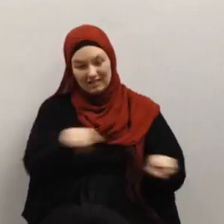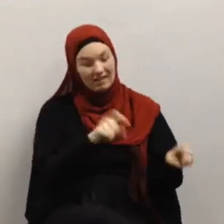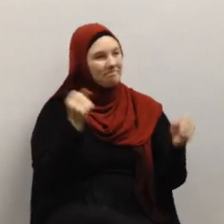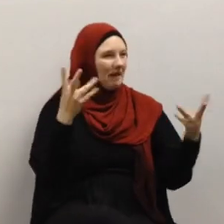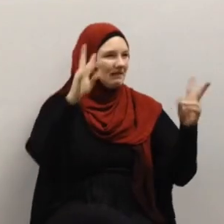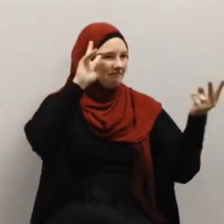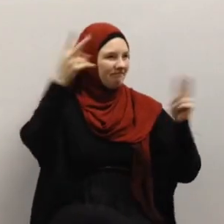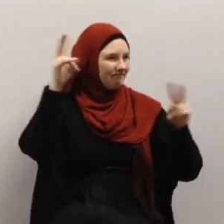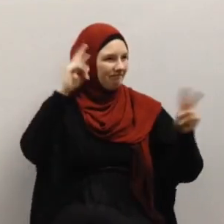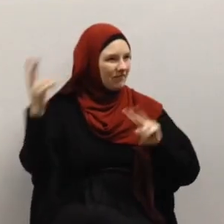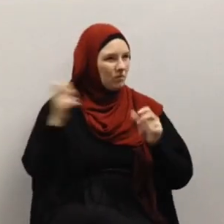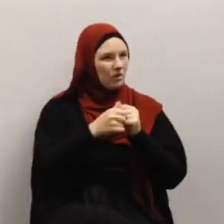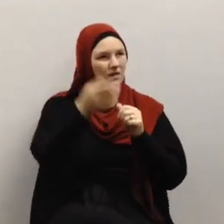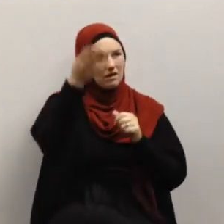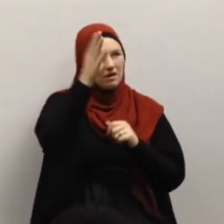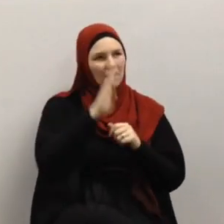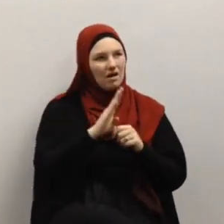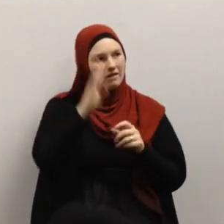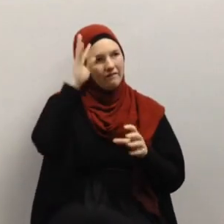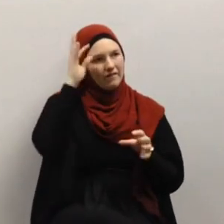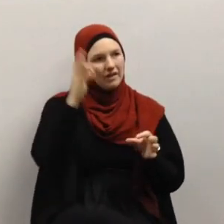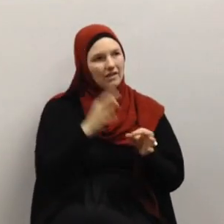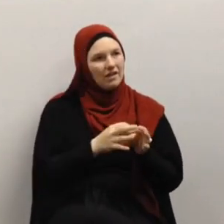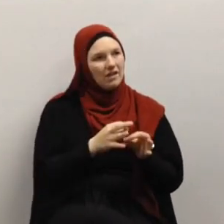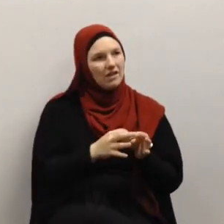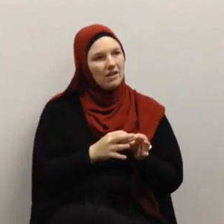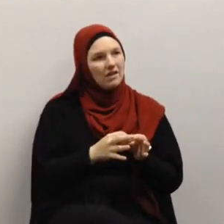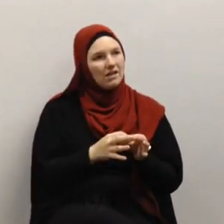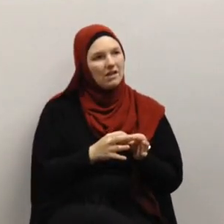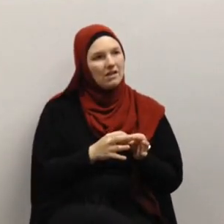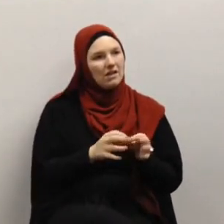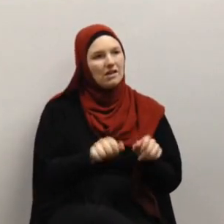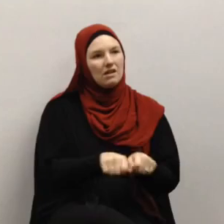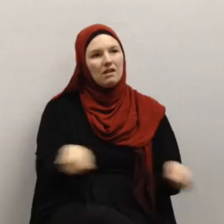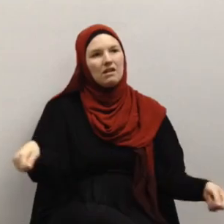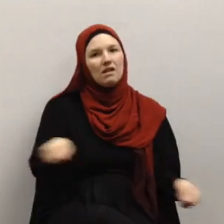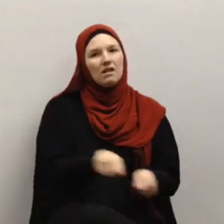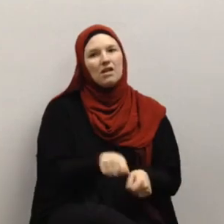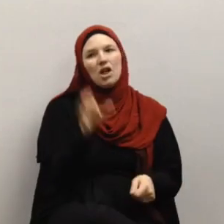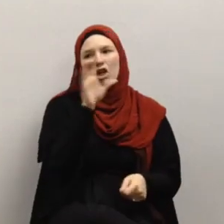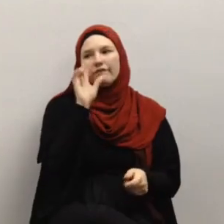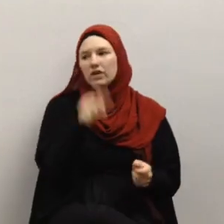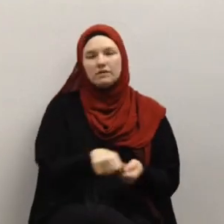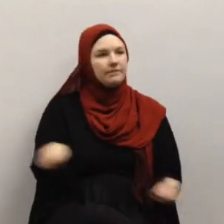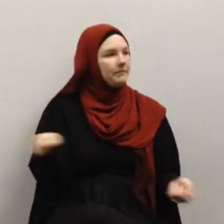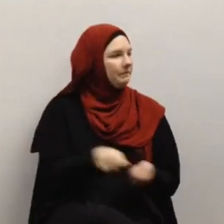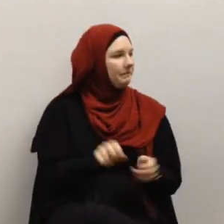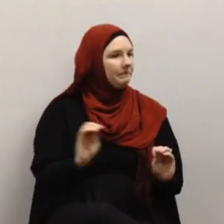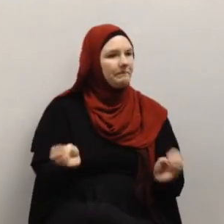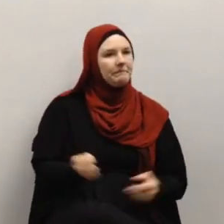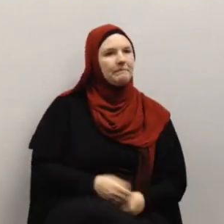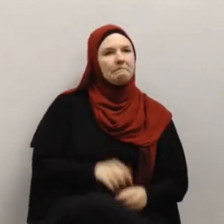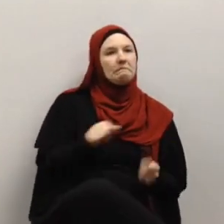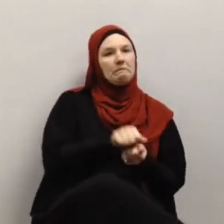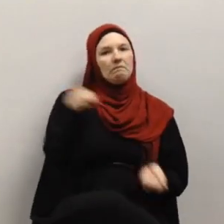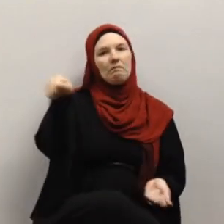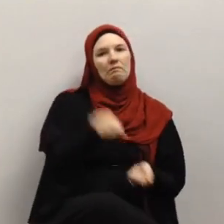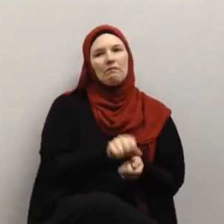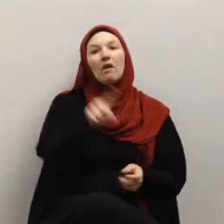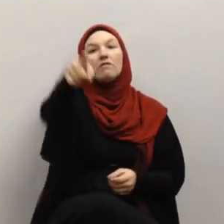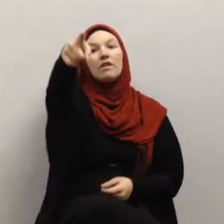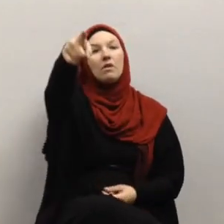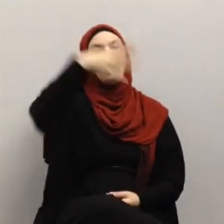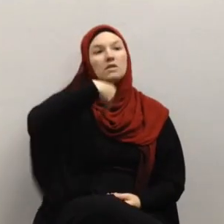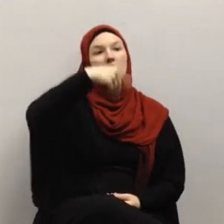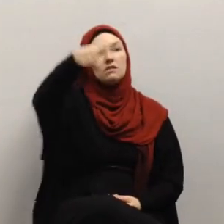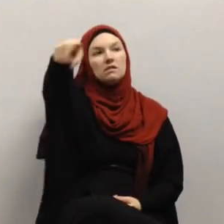and faith, because of the abuse of religion over centuries by people who misread and misinterpret